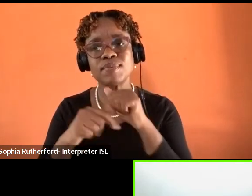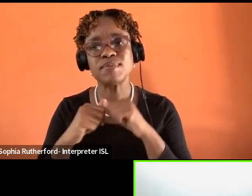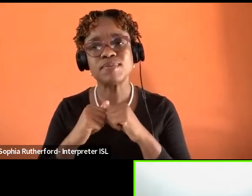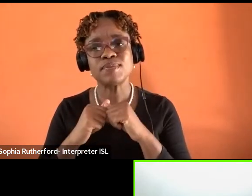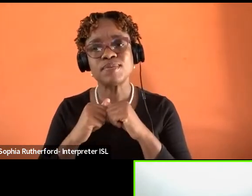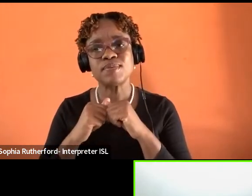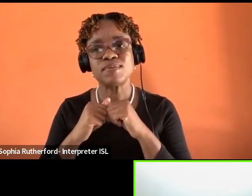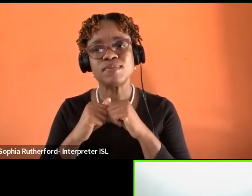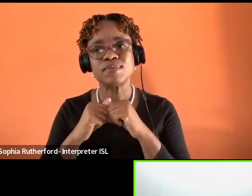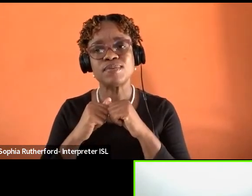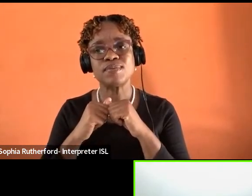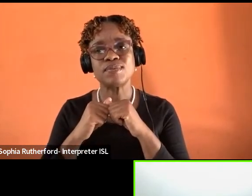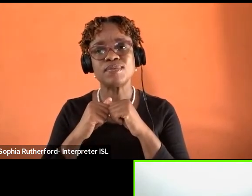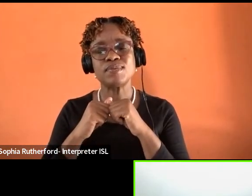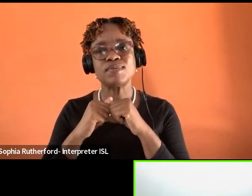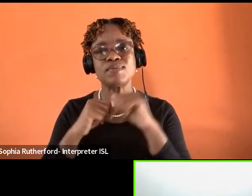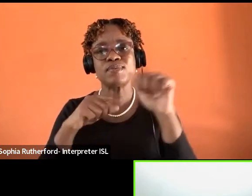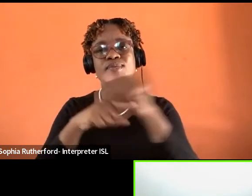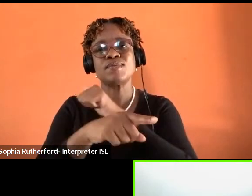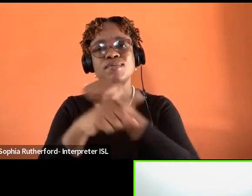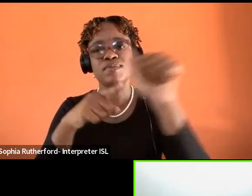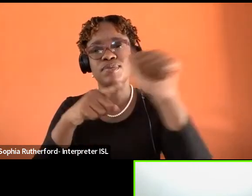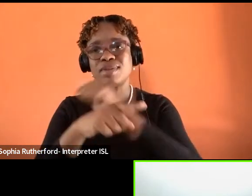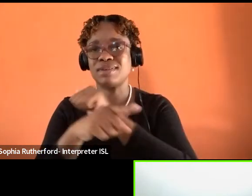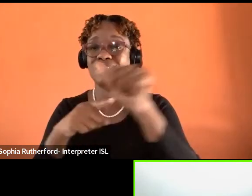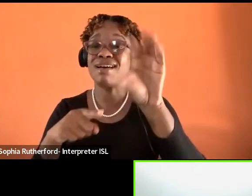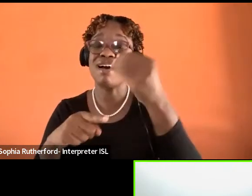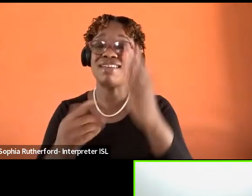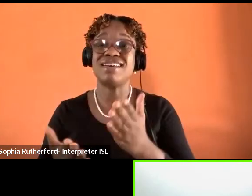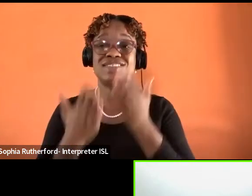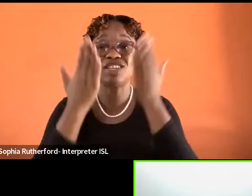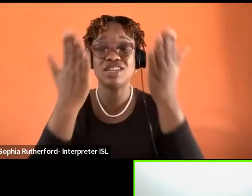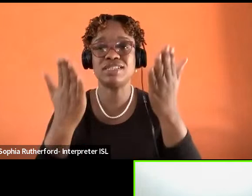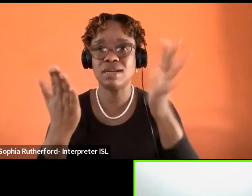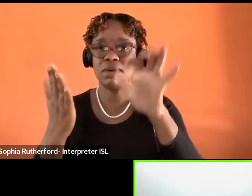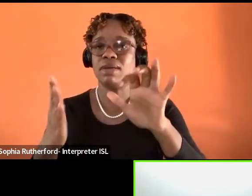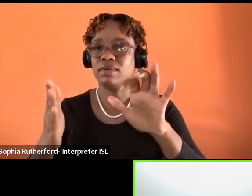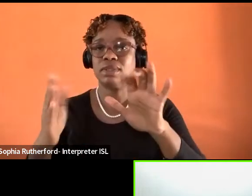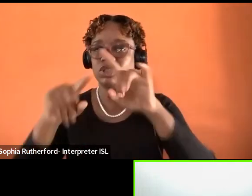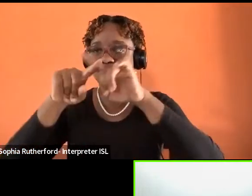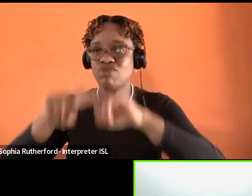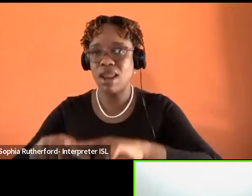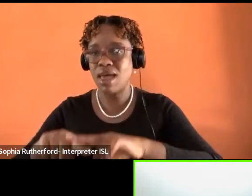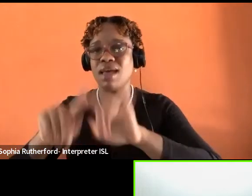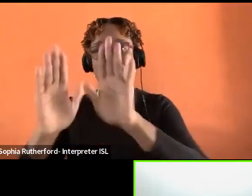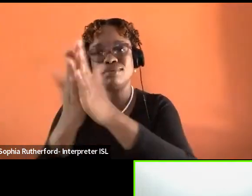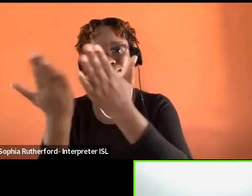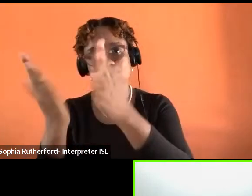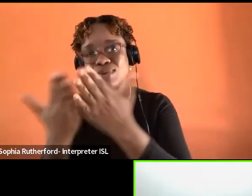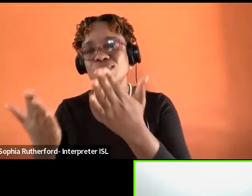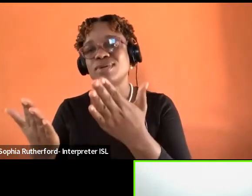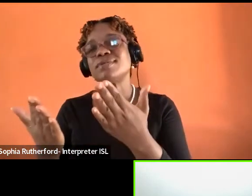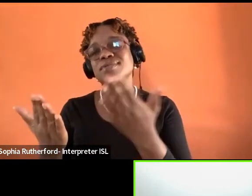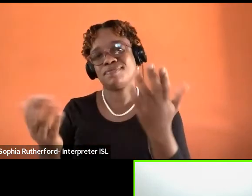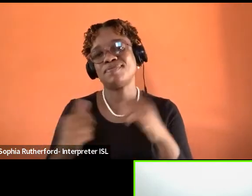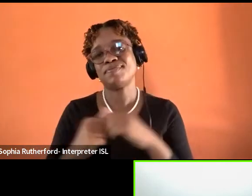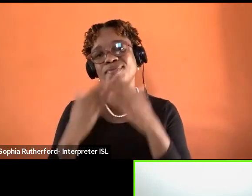make other suggestions, I would have to rely on the literature for that, which I'm unable to do right now. Thank you.